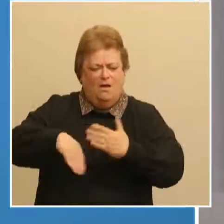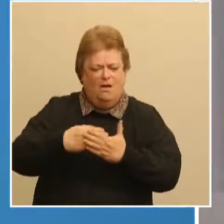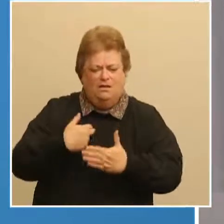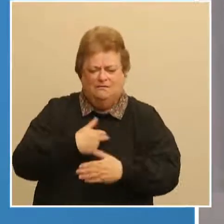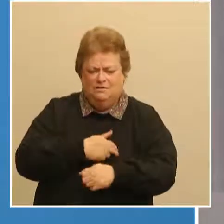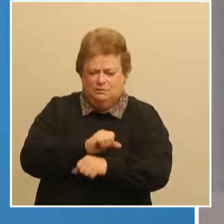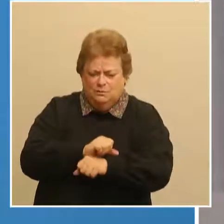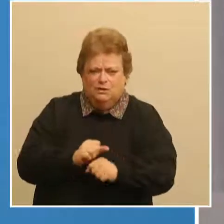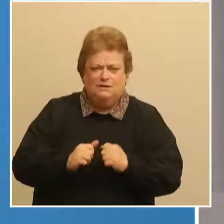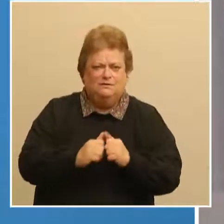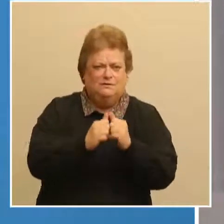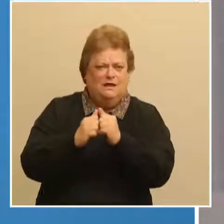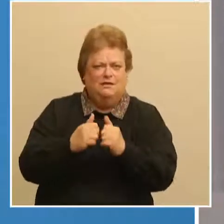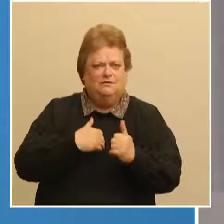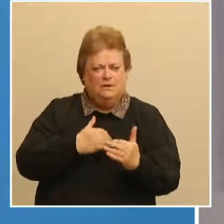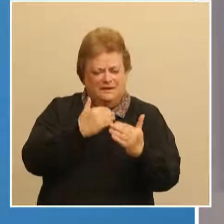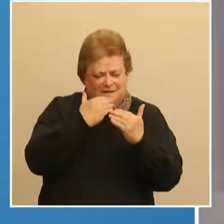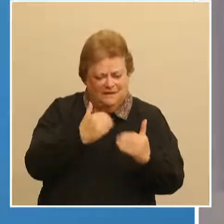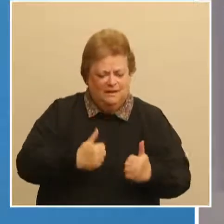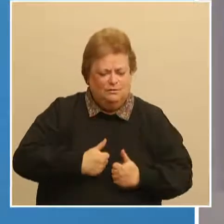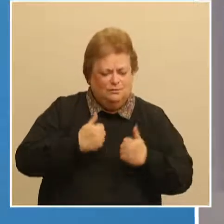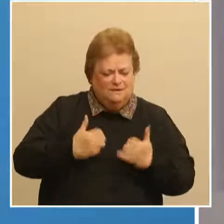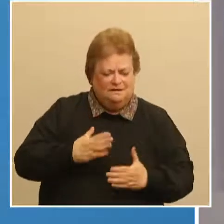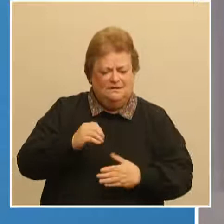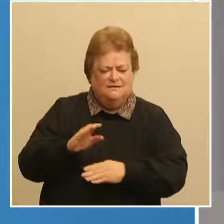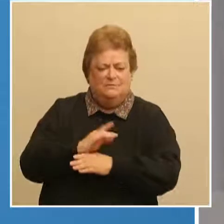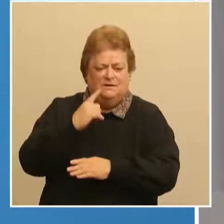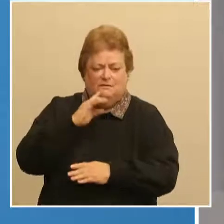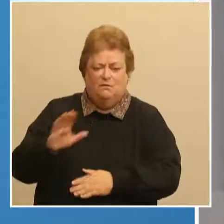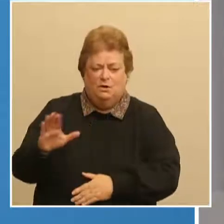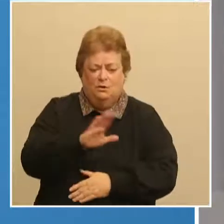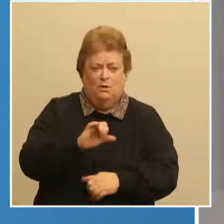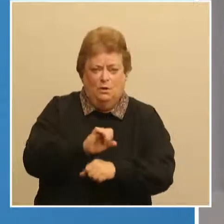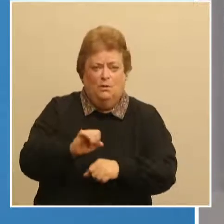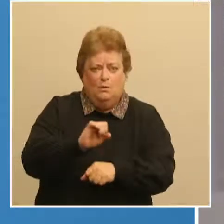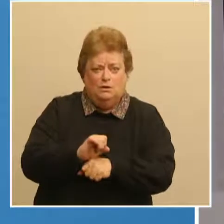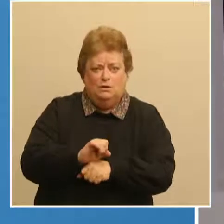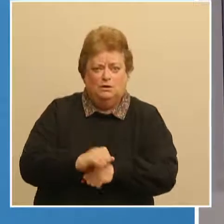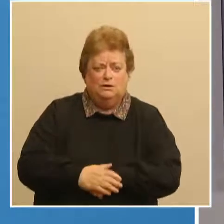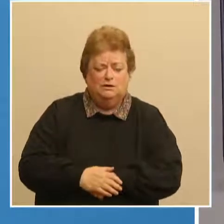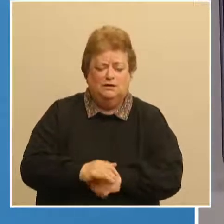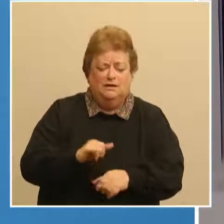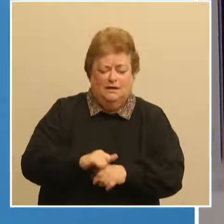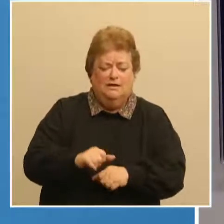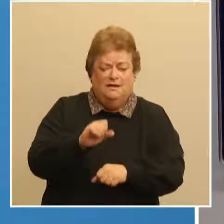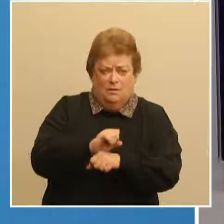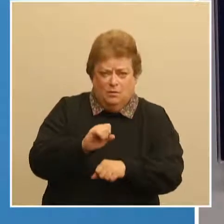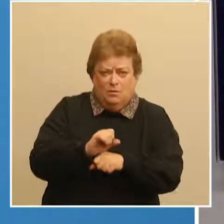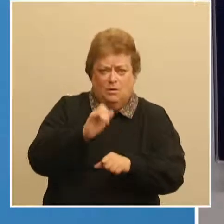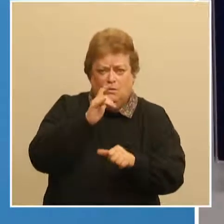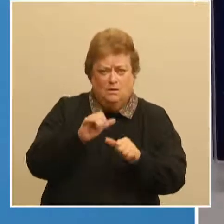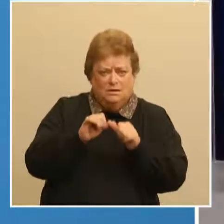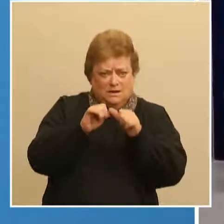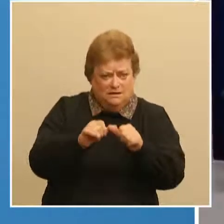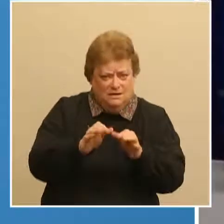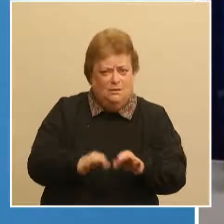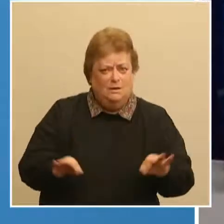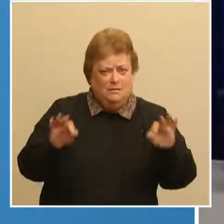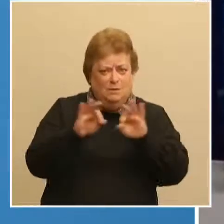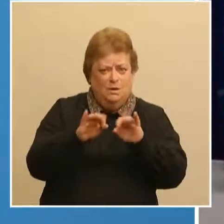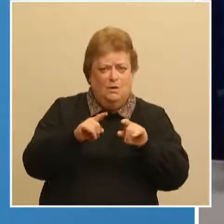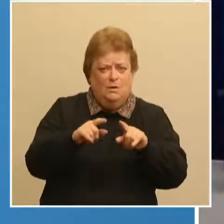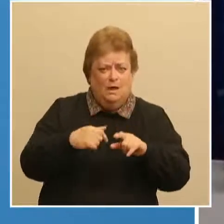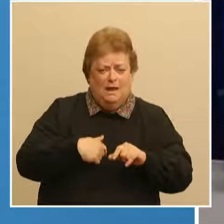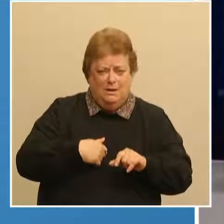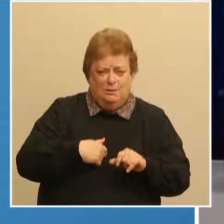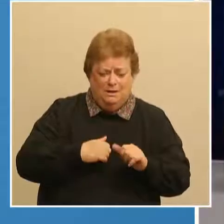thank residents and businesses for their efforts. These efforts will continue to be important while we race against time